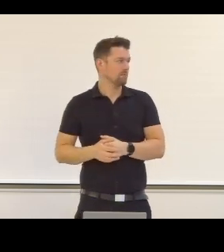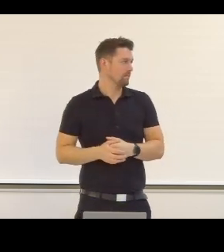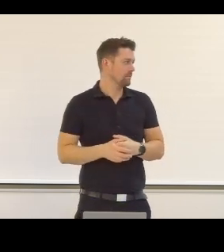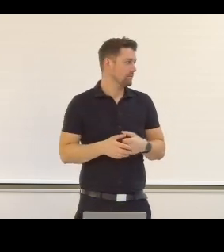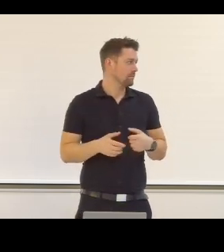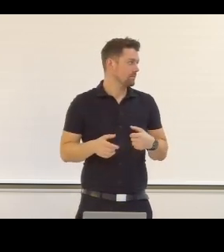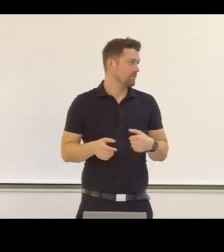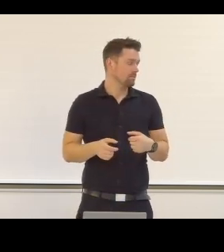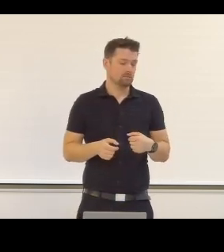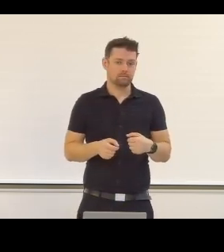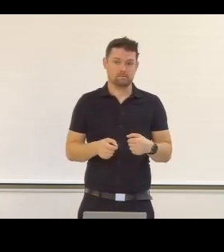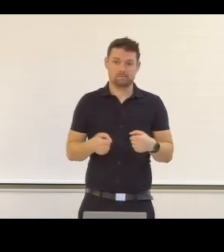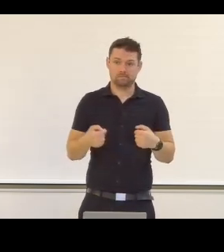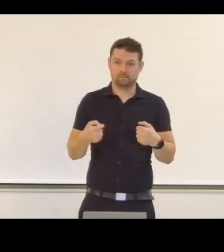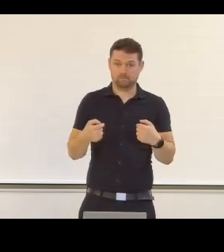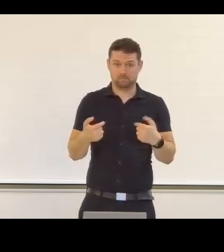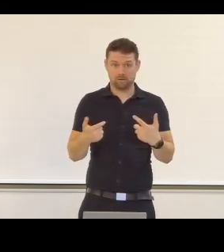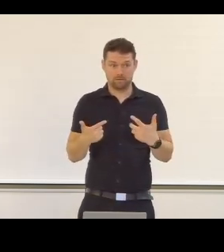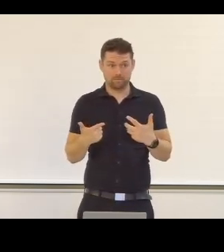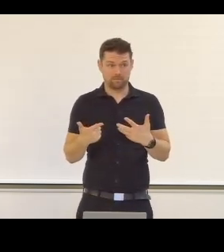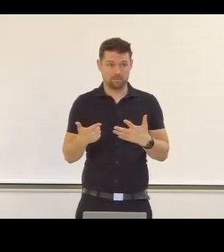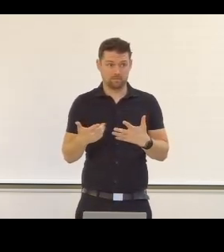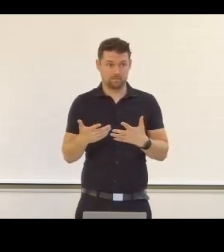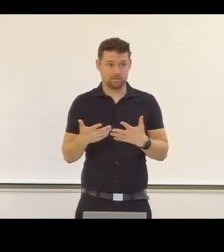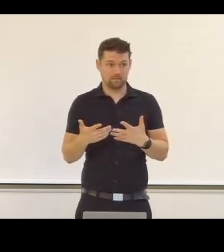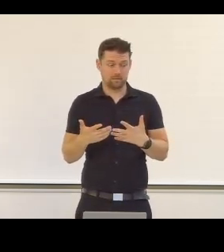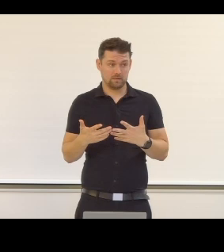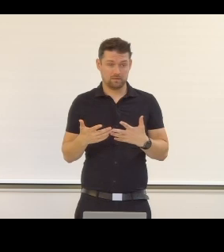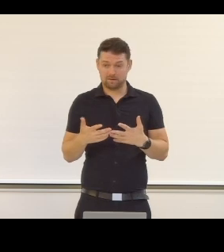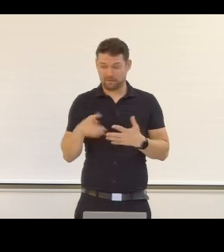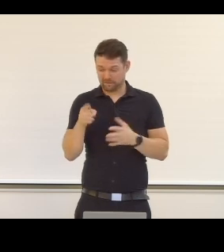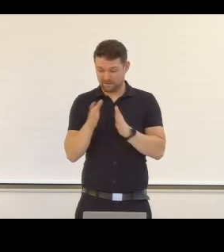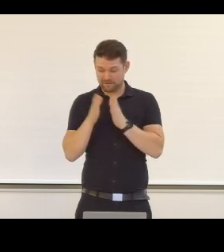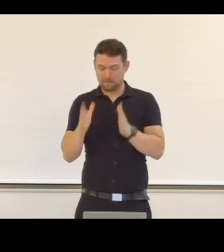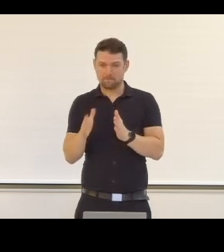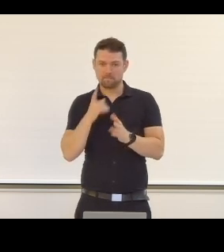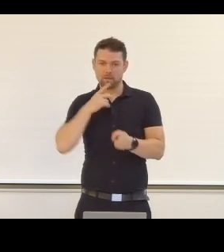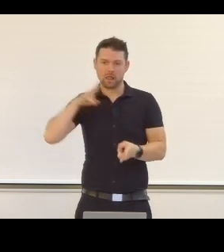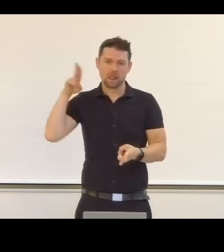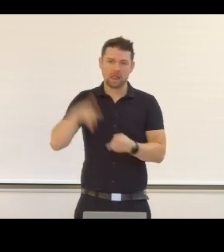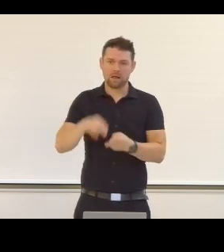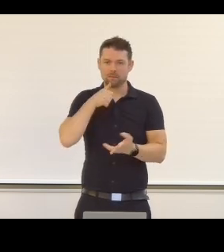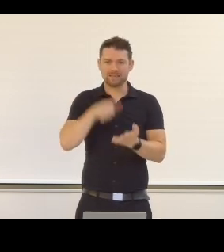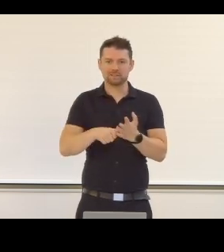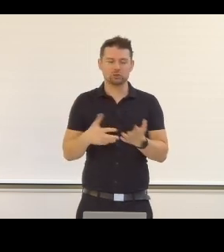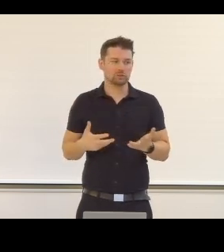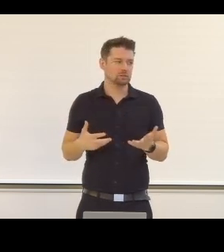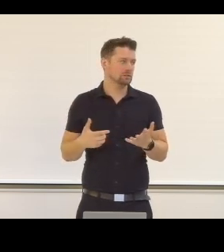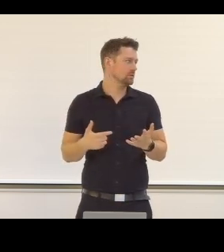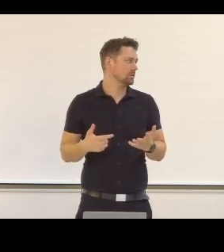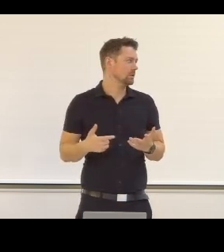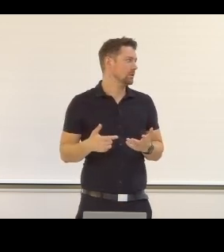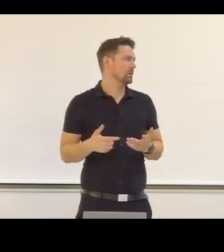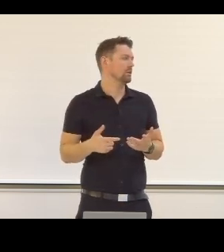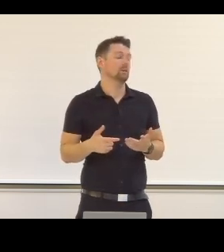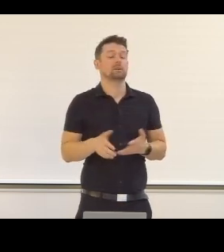had 3 times less messages than the rest of the mission. And to me, this made, this was, I